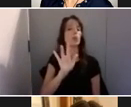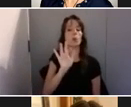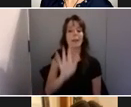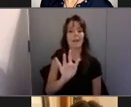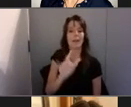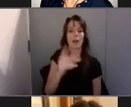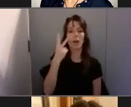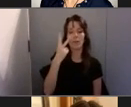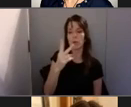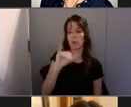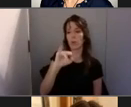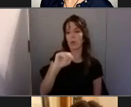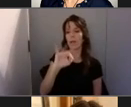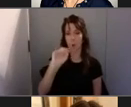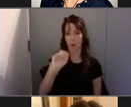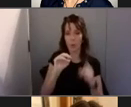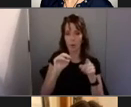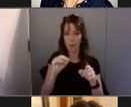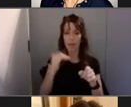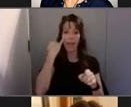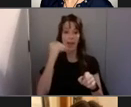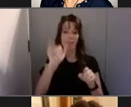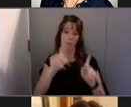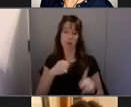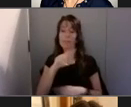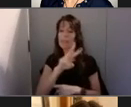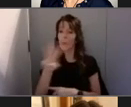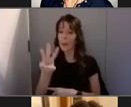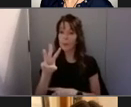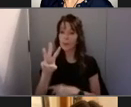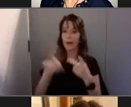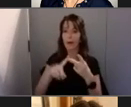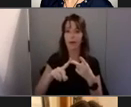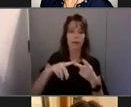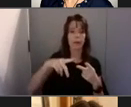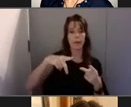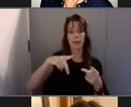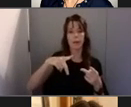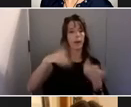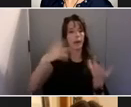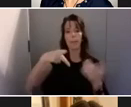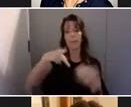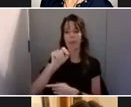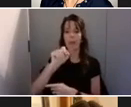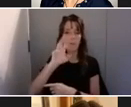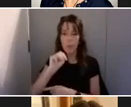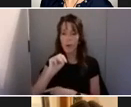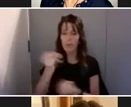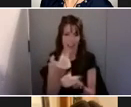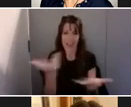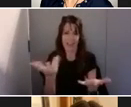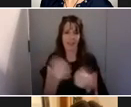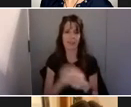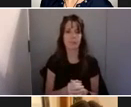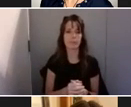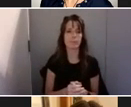View Info, and if they have a website, if they have a platform, anything. So I'll show you